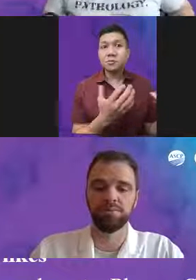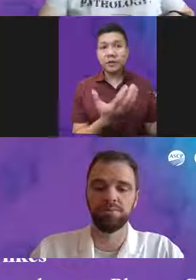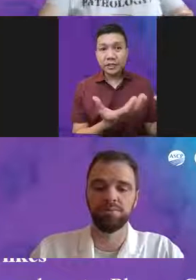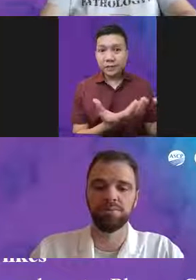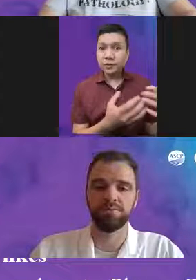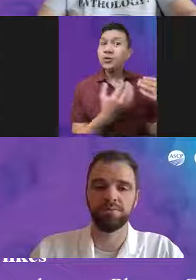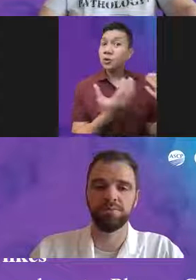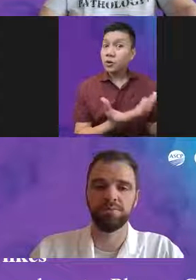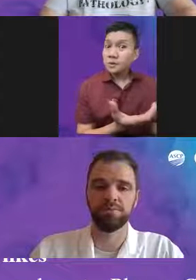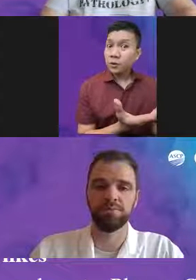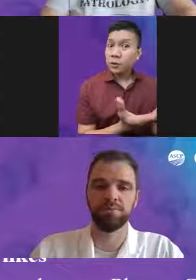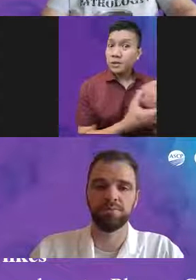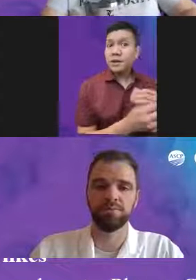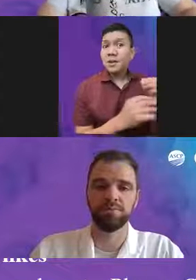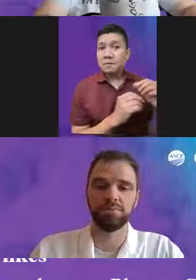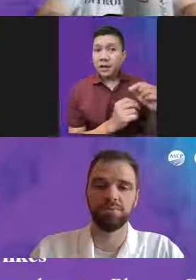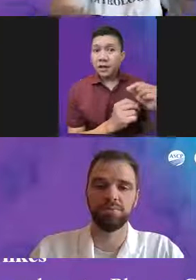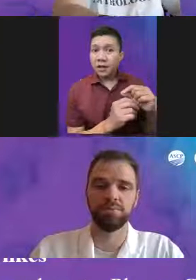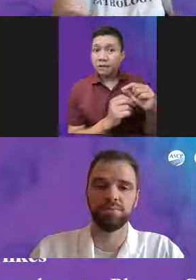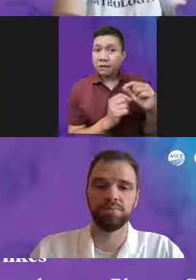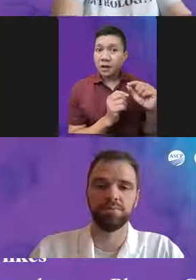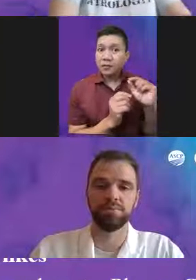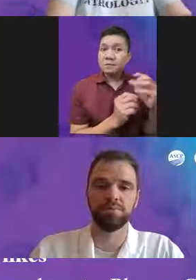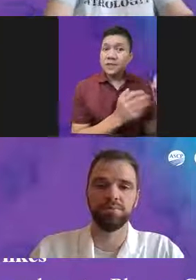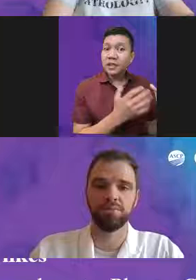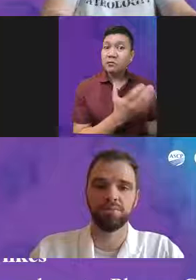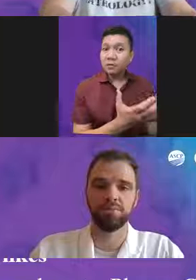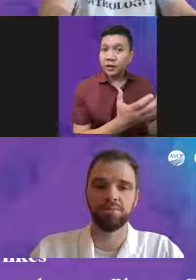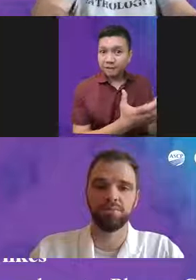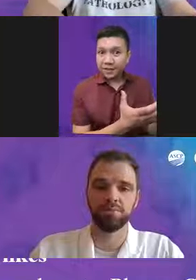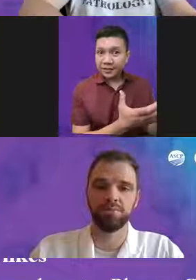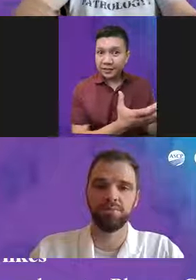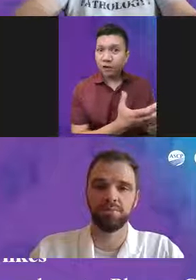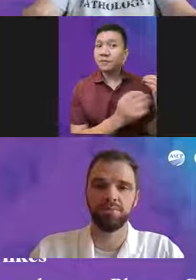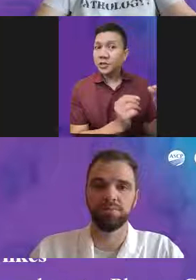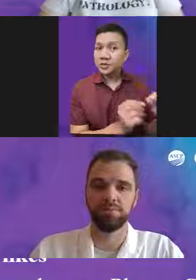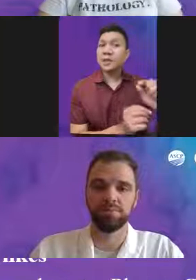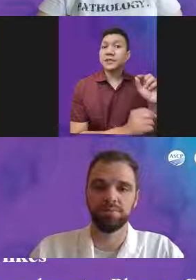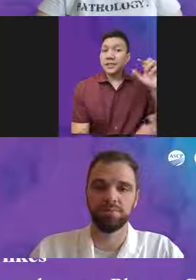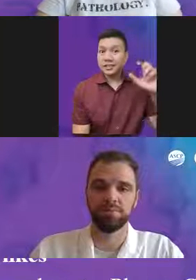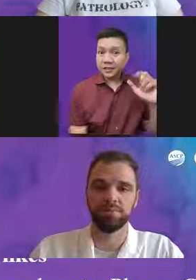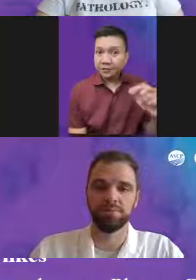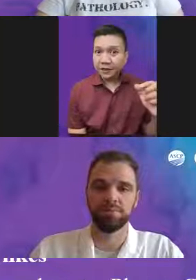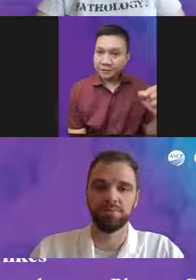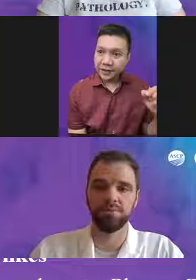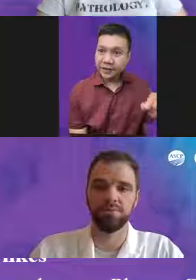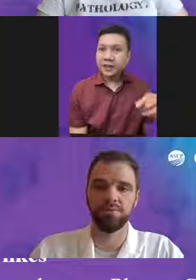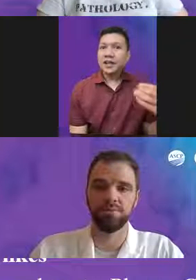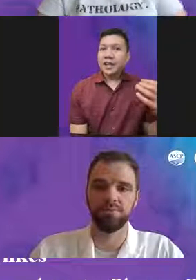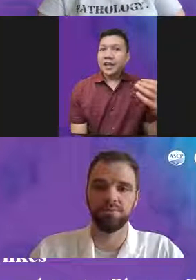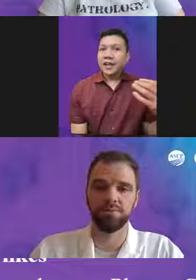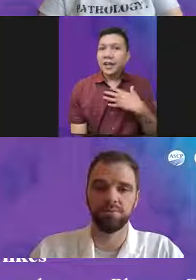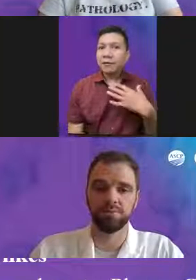low platelets, you know, they need transfusion or low hemoglobin, but I would immediately report a finding of teardrops as a significant